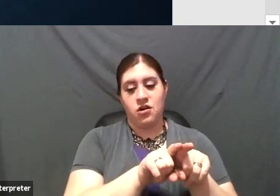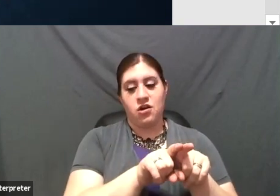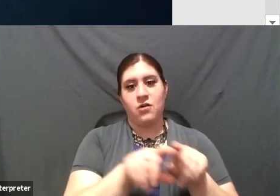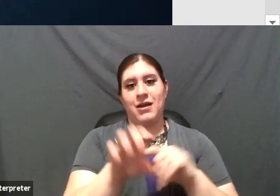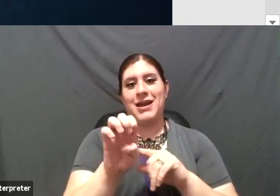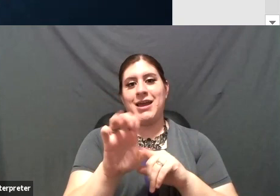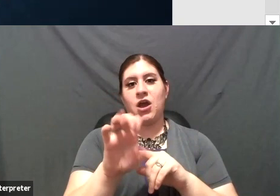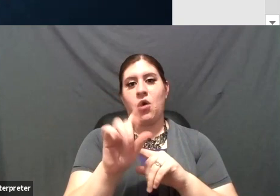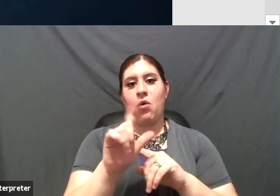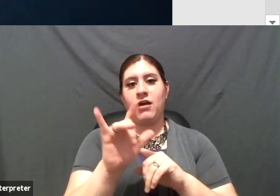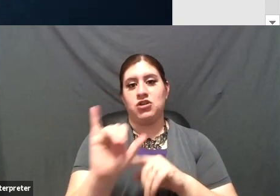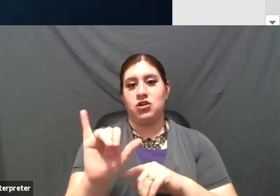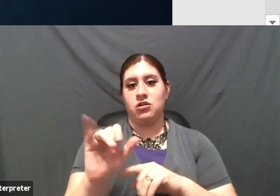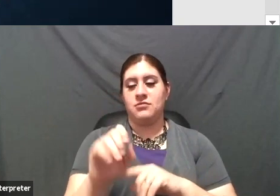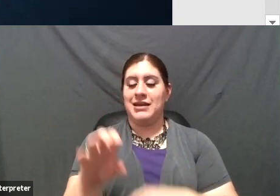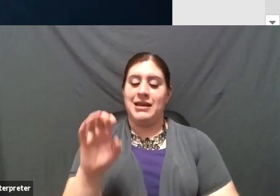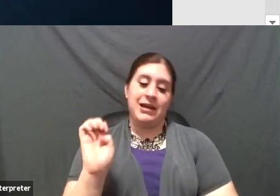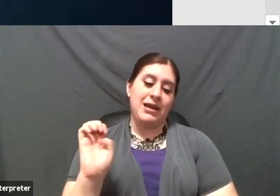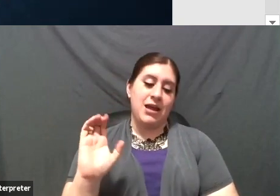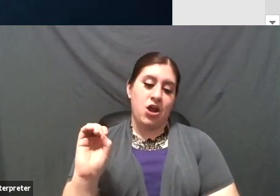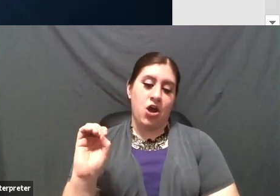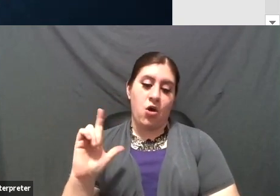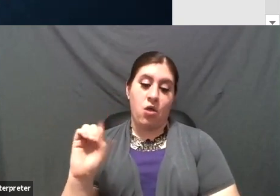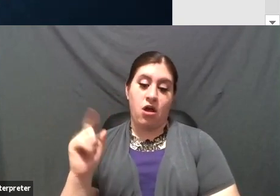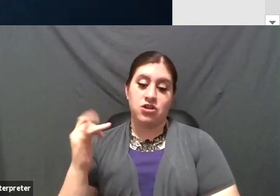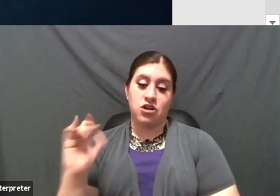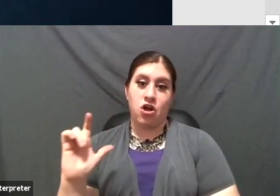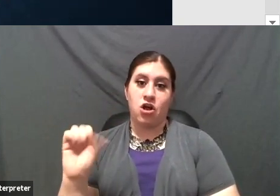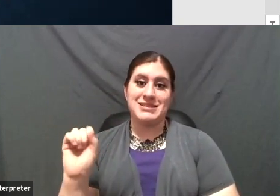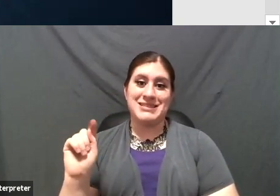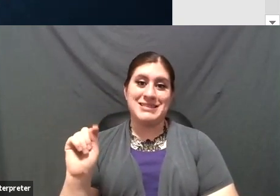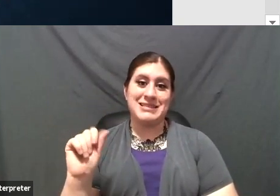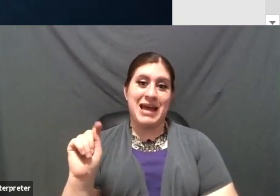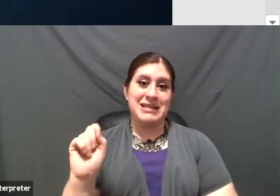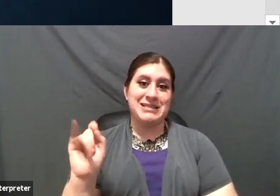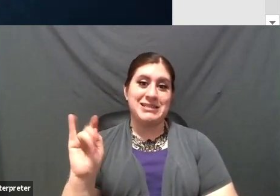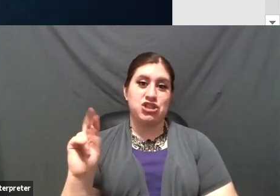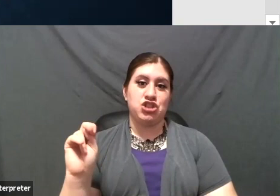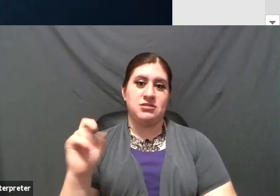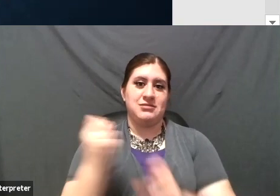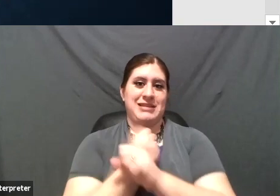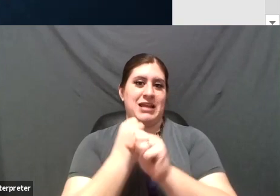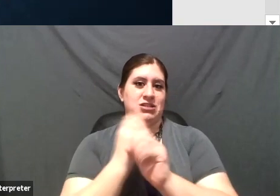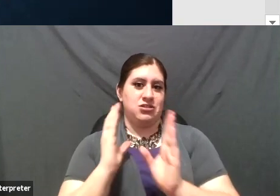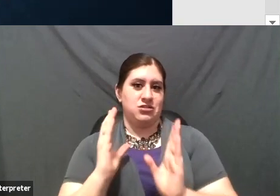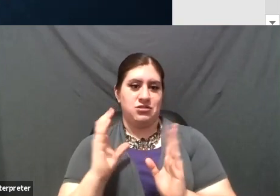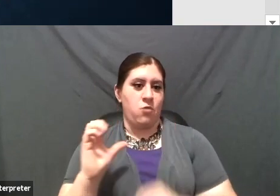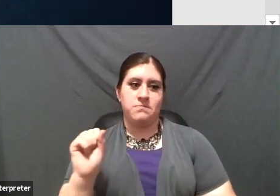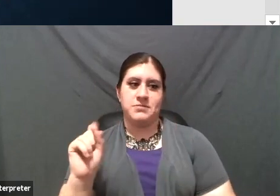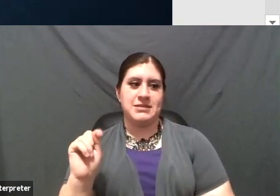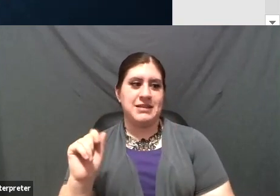ecological statistician. He has expertise in geographic information systems. He